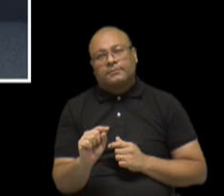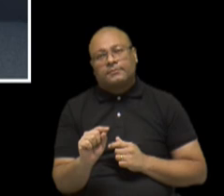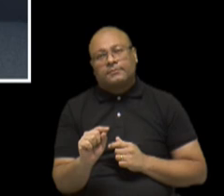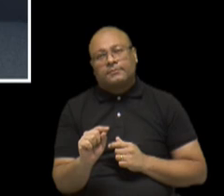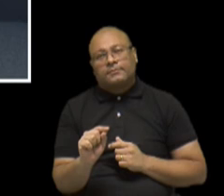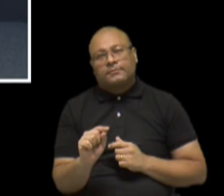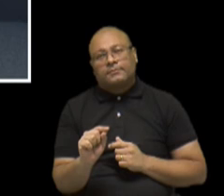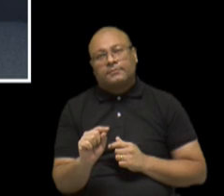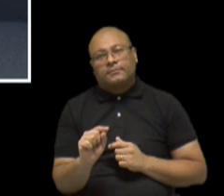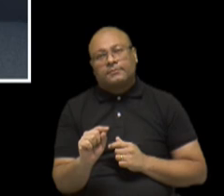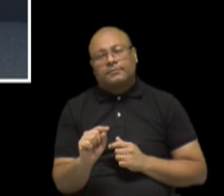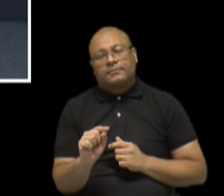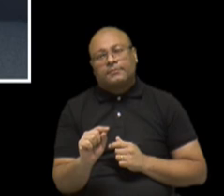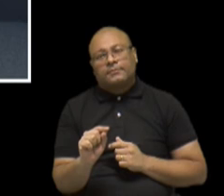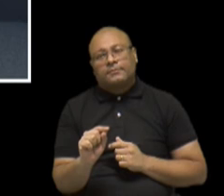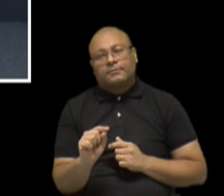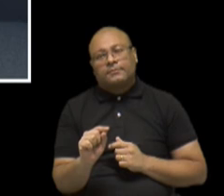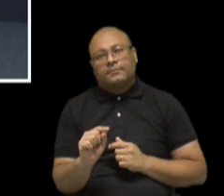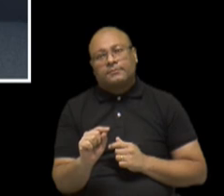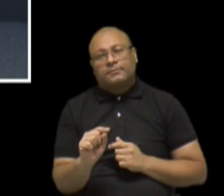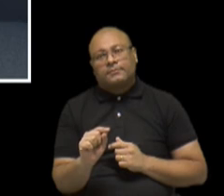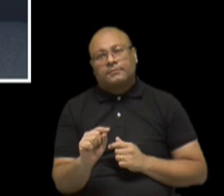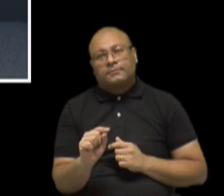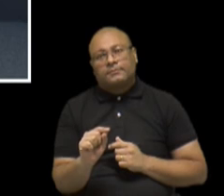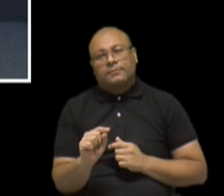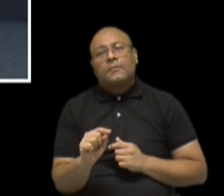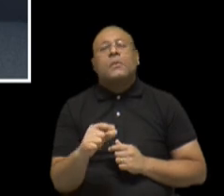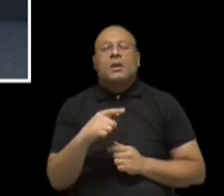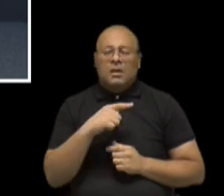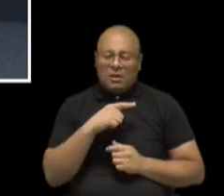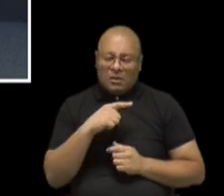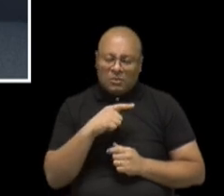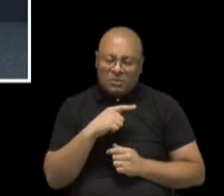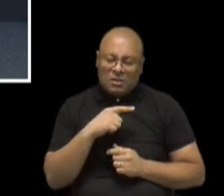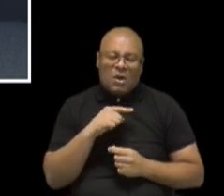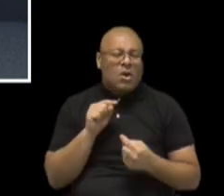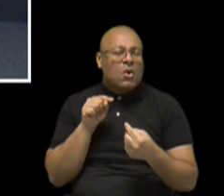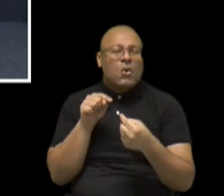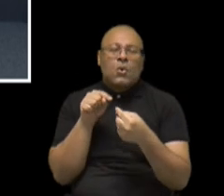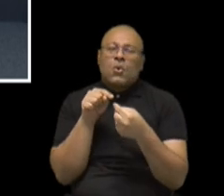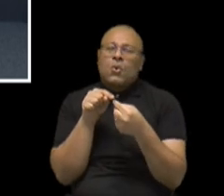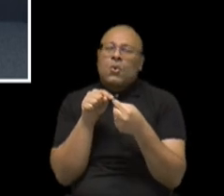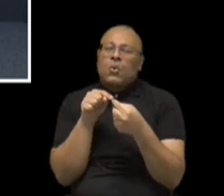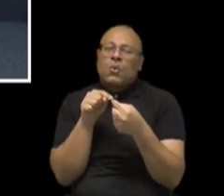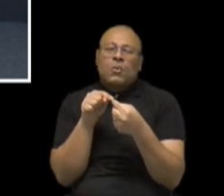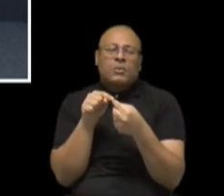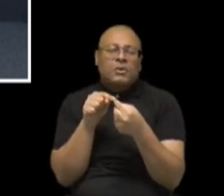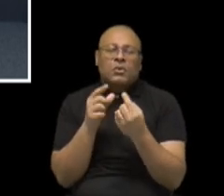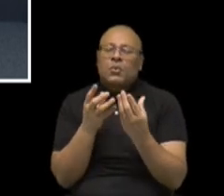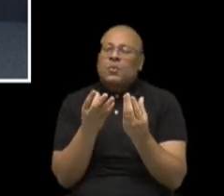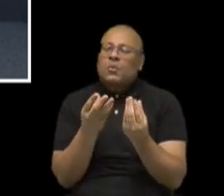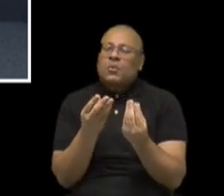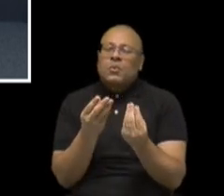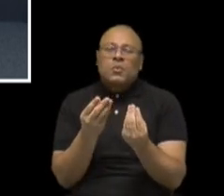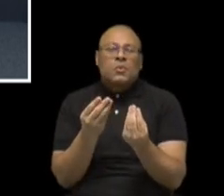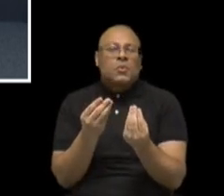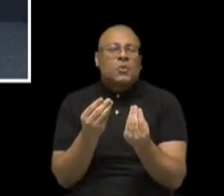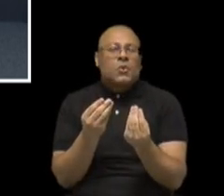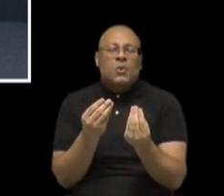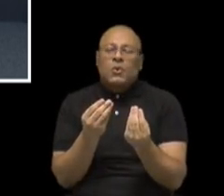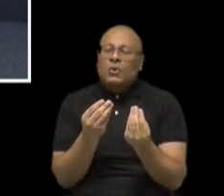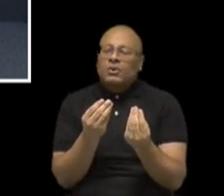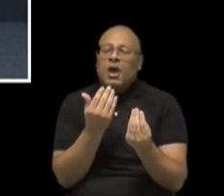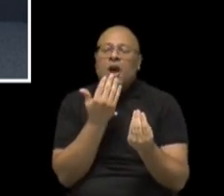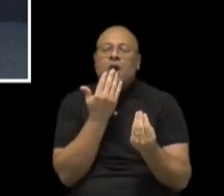We have Italians, Brazilians, we have a kind of an affinity in aesthetics, you know, we are very at ease with colors